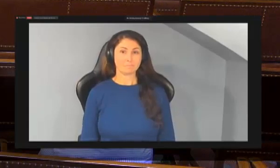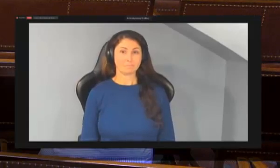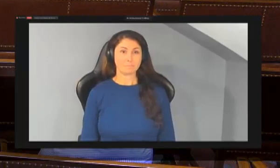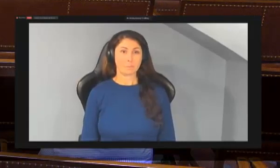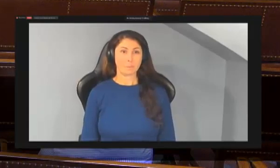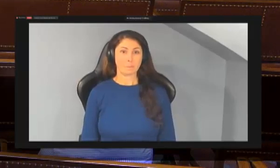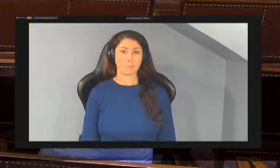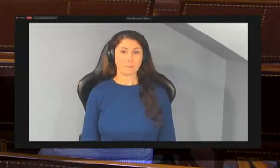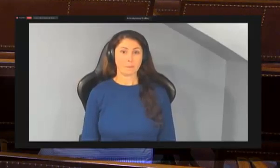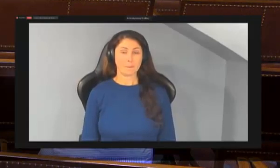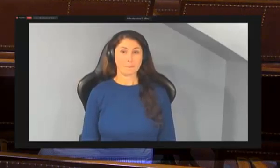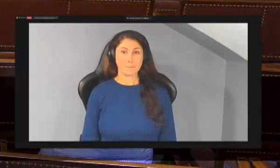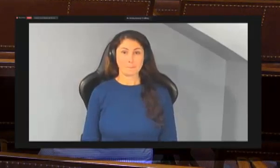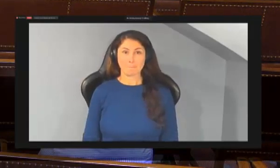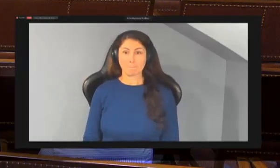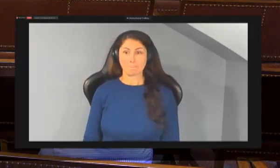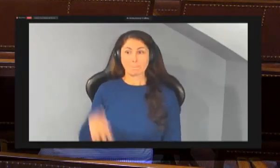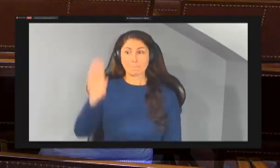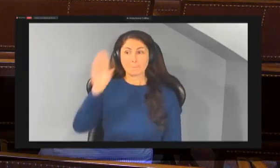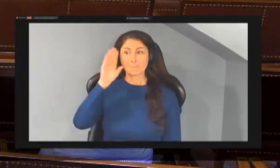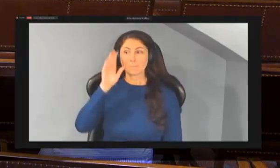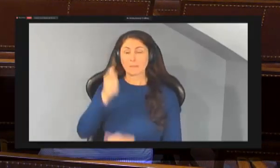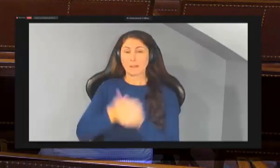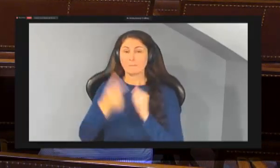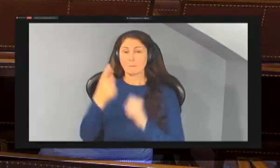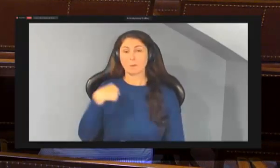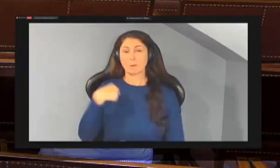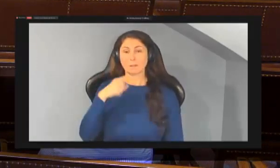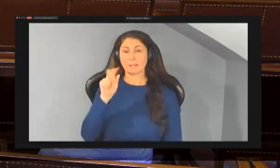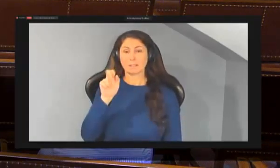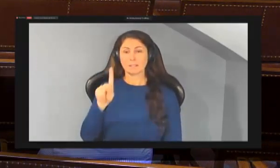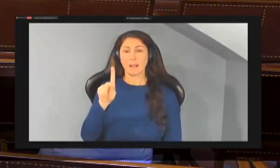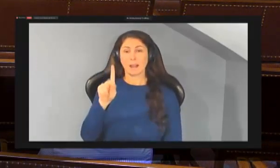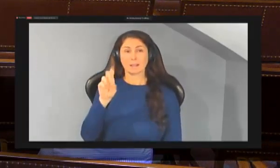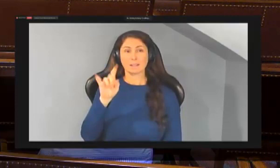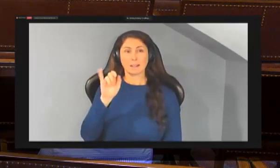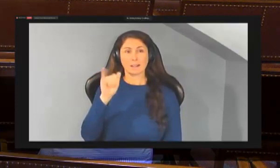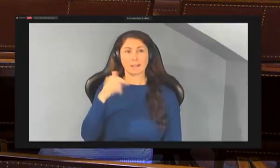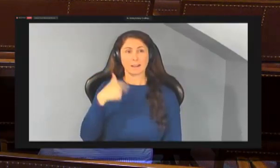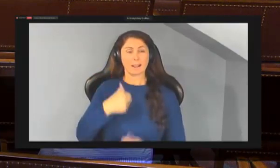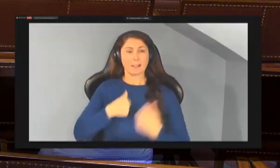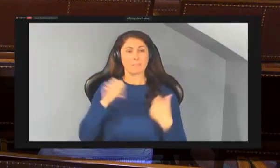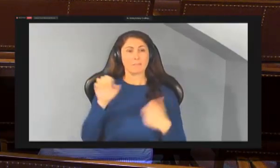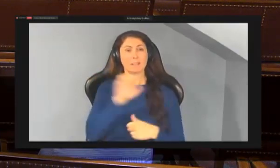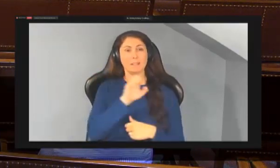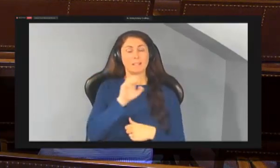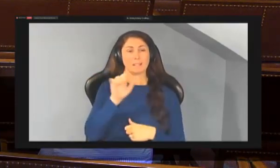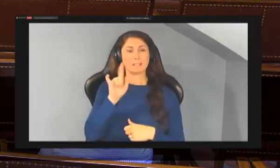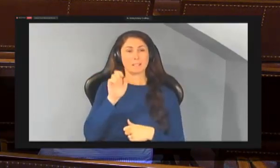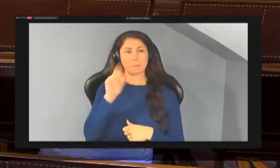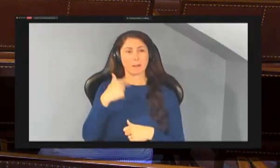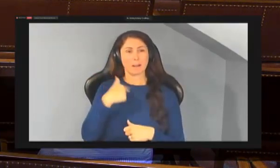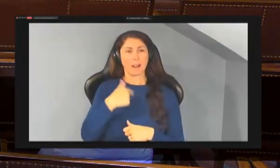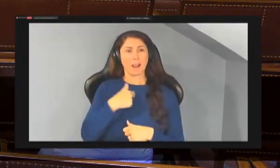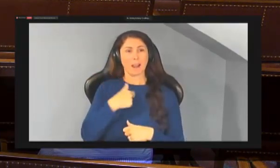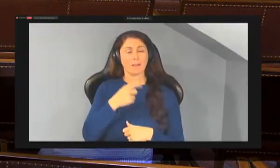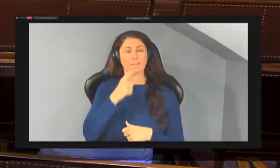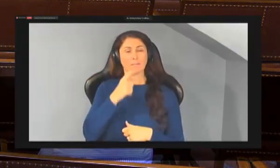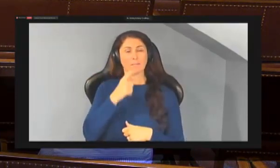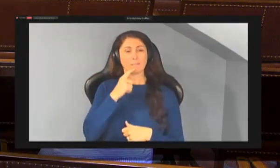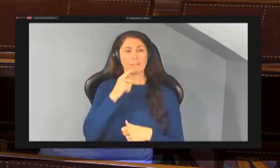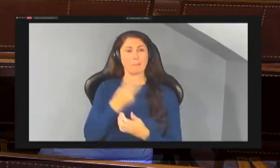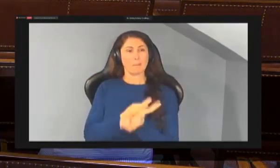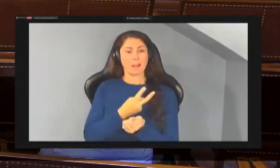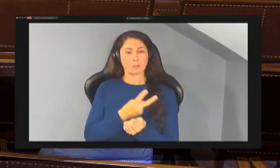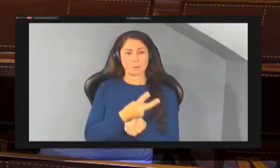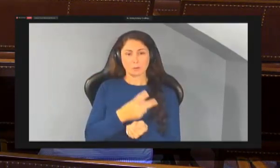Hello. Hi, everyone. My name is Zach Delaney. I live in East Liberty. I have a master's in sustainability from Chatham University and a bachelor's